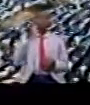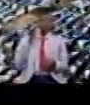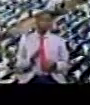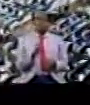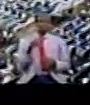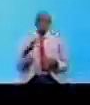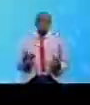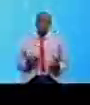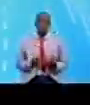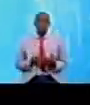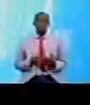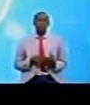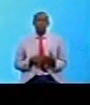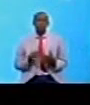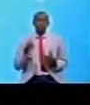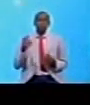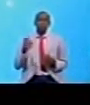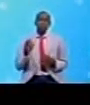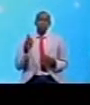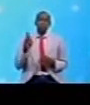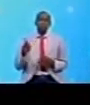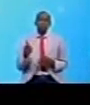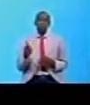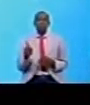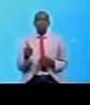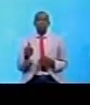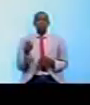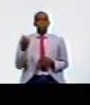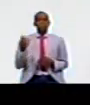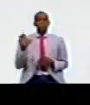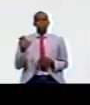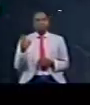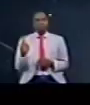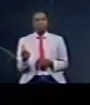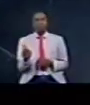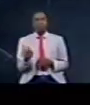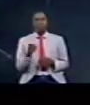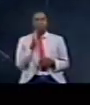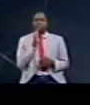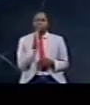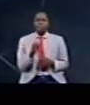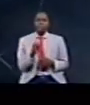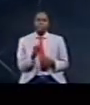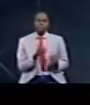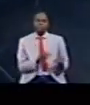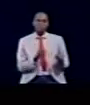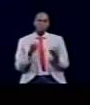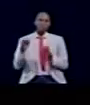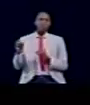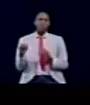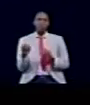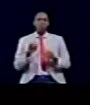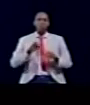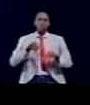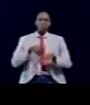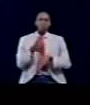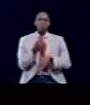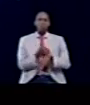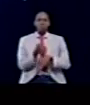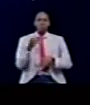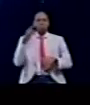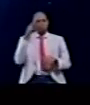the widow woman, and the woman said, my husband was faithful to you. My